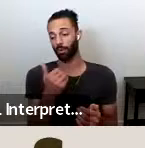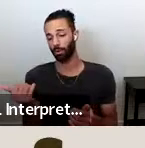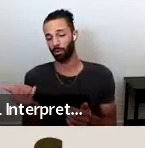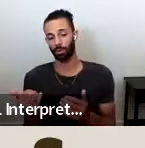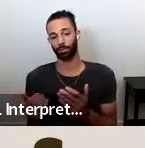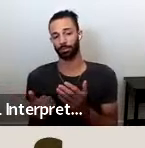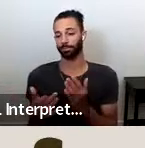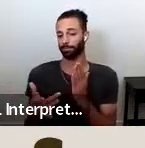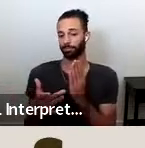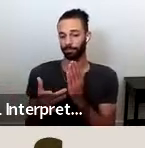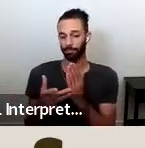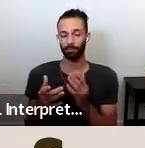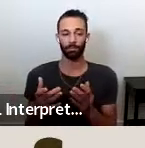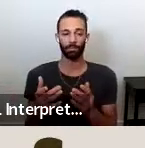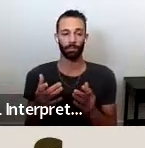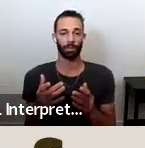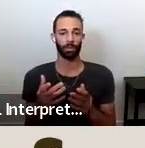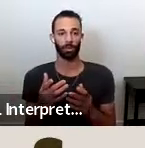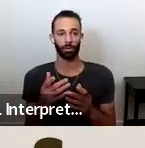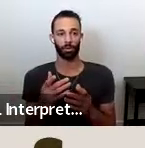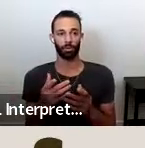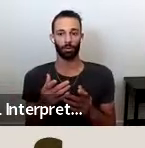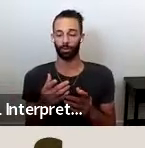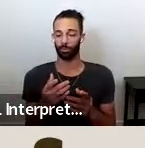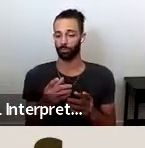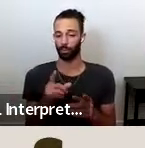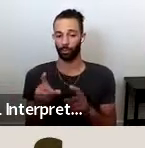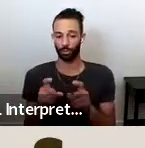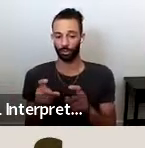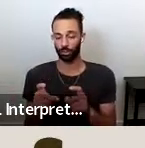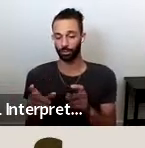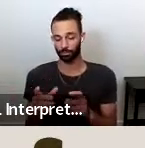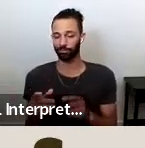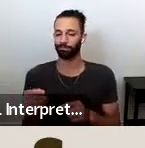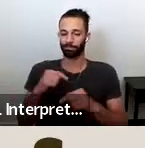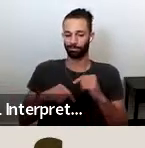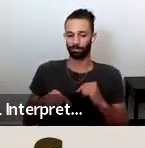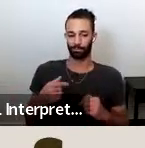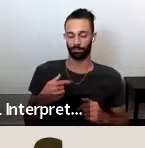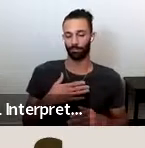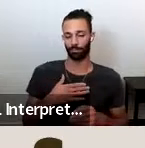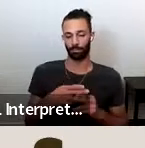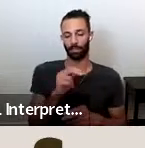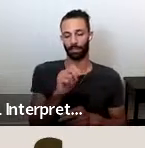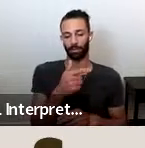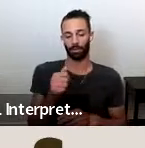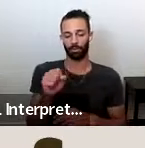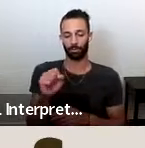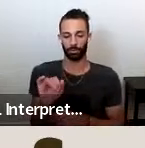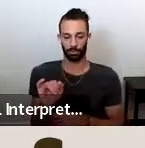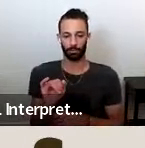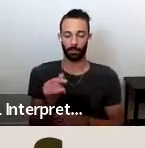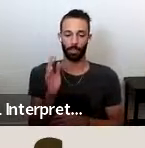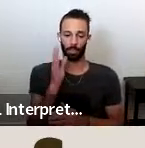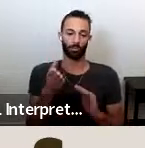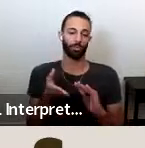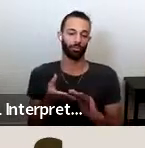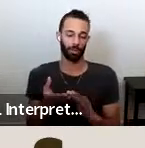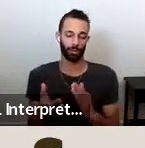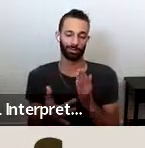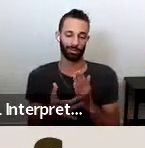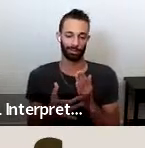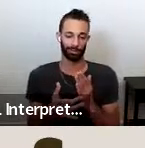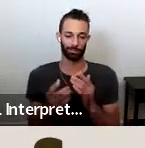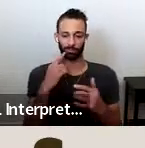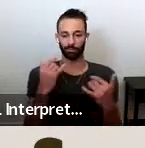be also, I didn't even introduce myself. Hi, I'm Nagasi, and I'll be running tech for you today. So